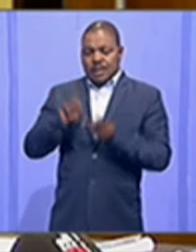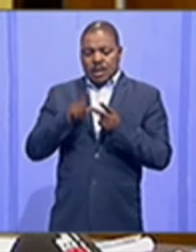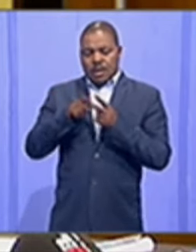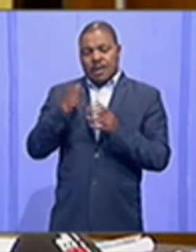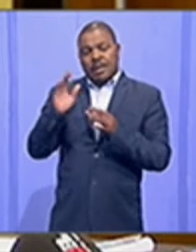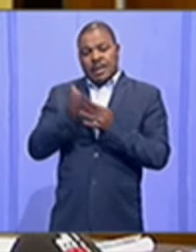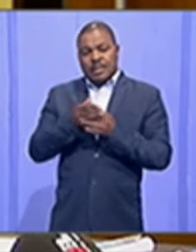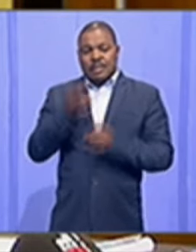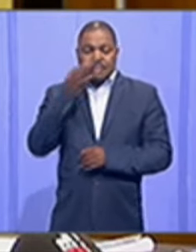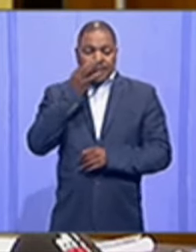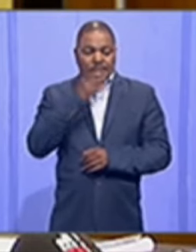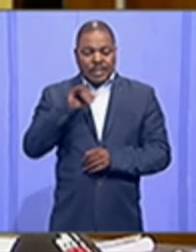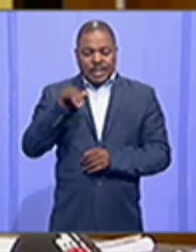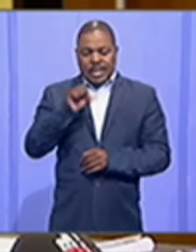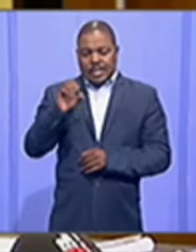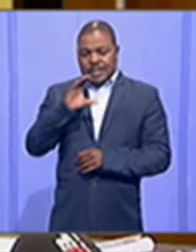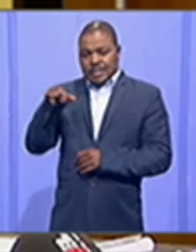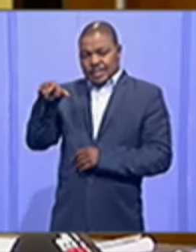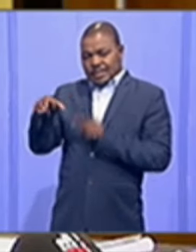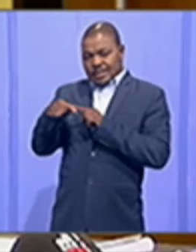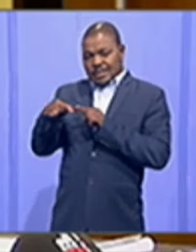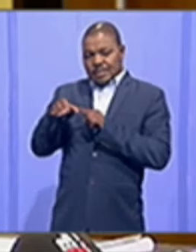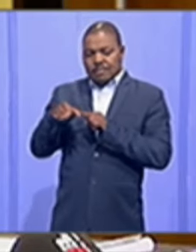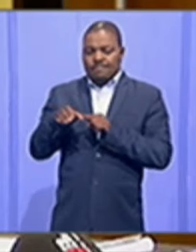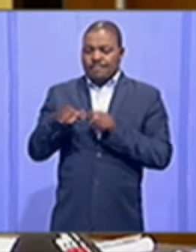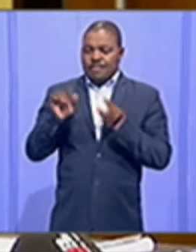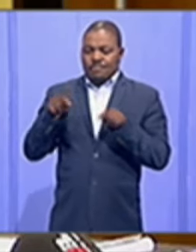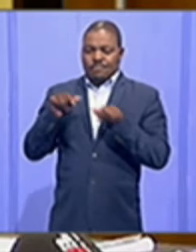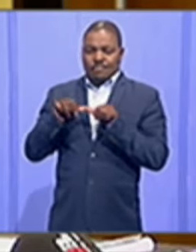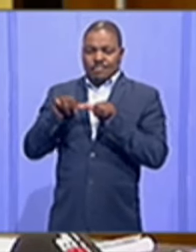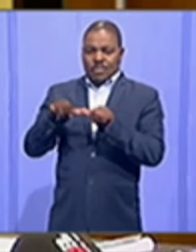that the absence of a JSC member does not without more